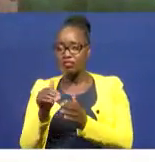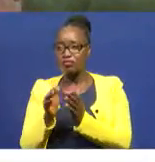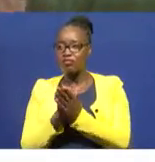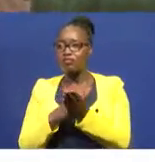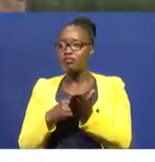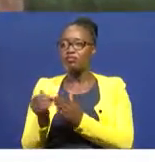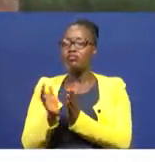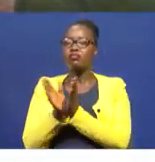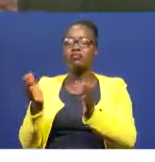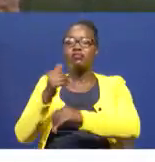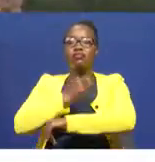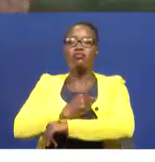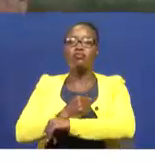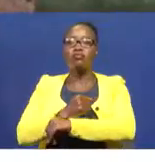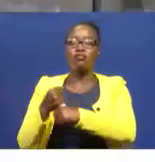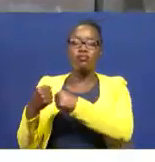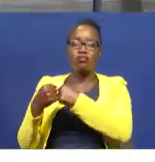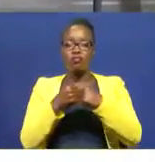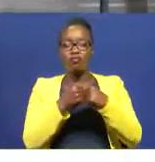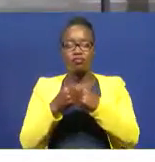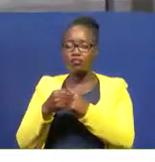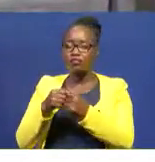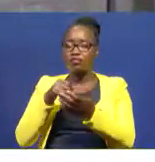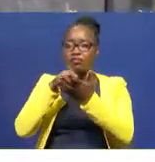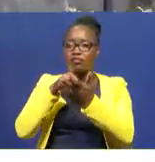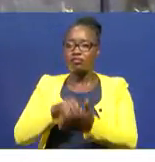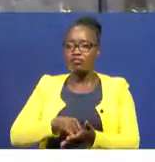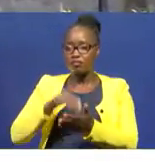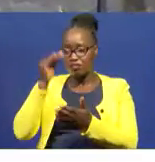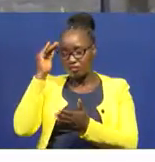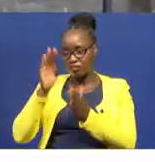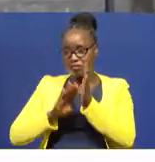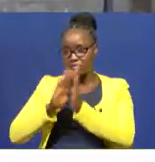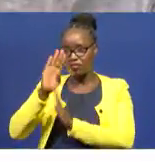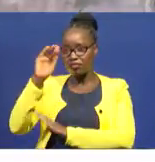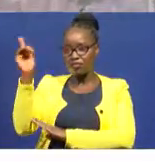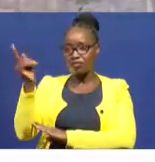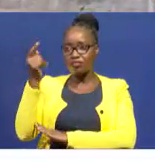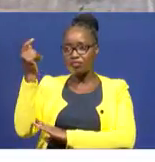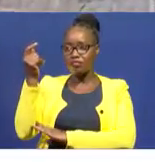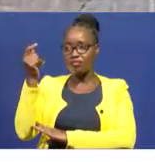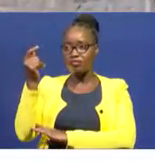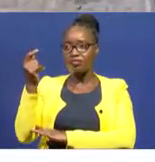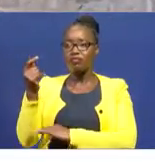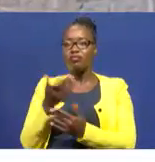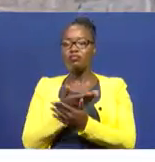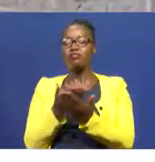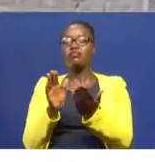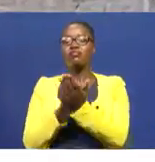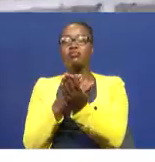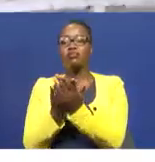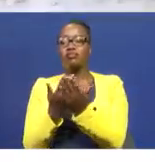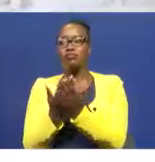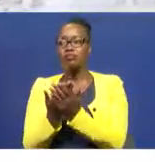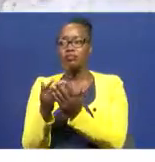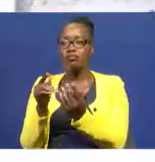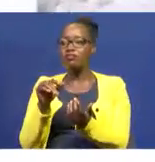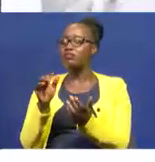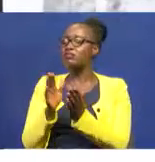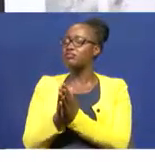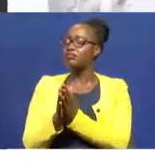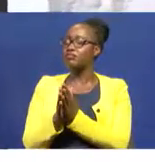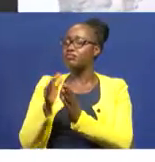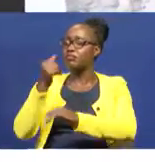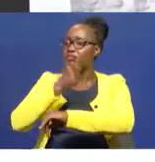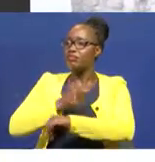public schools, as some of the major challenges hampering education development in Kenya. Calls have been made for a robust collaboration framework